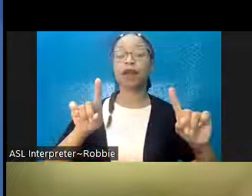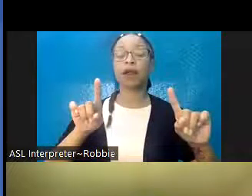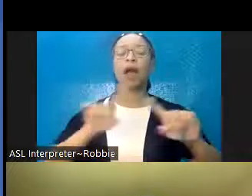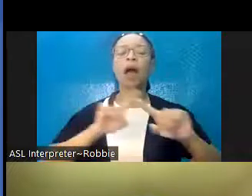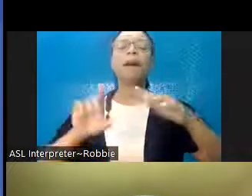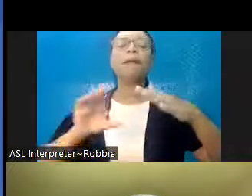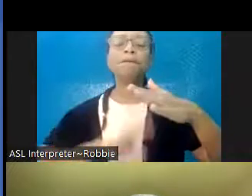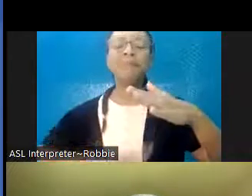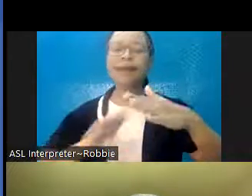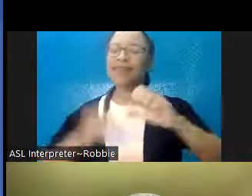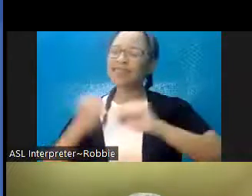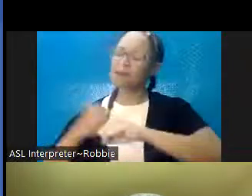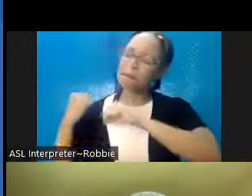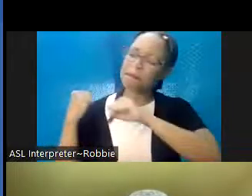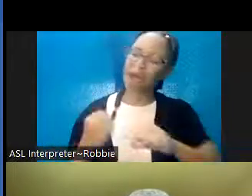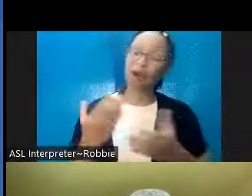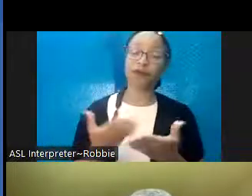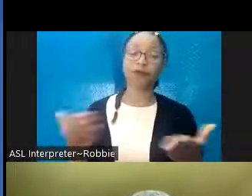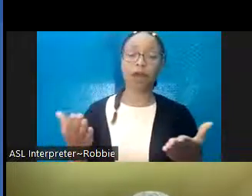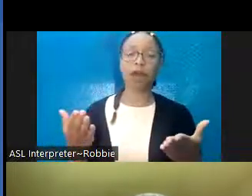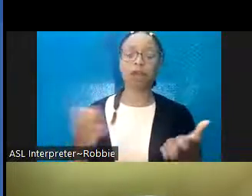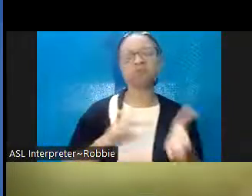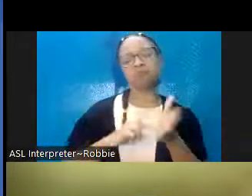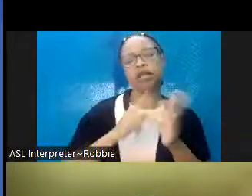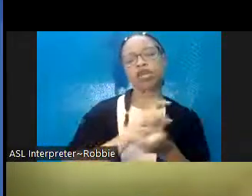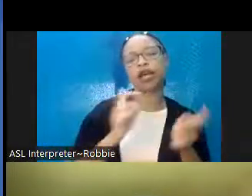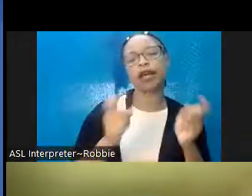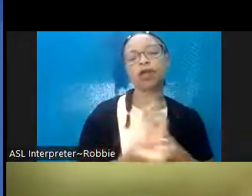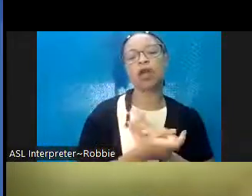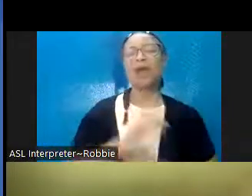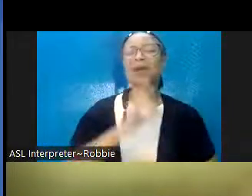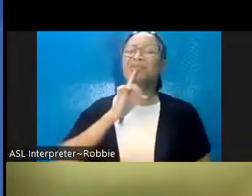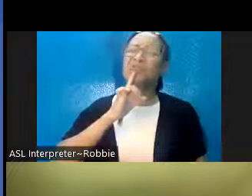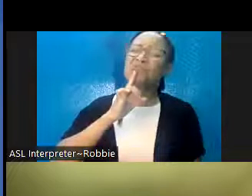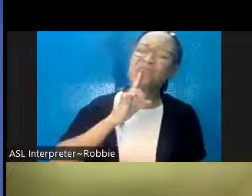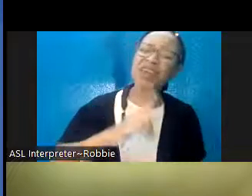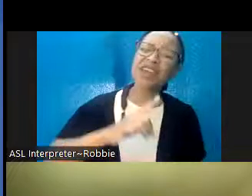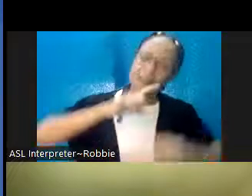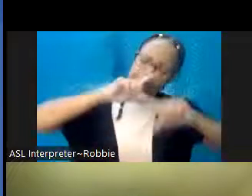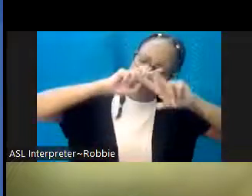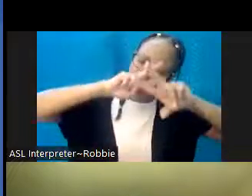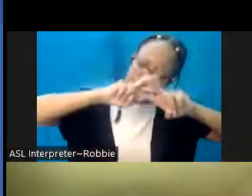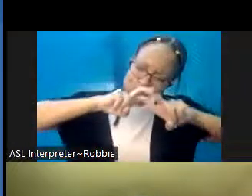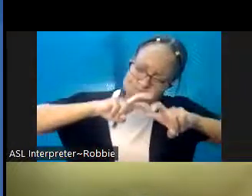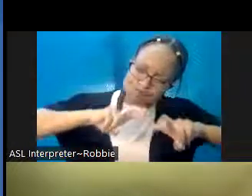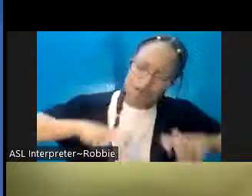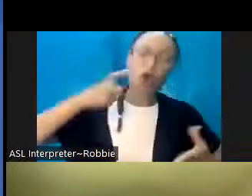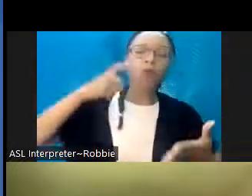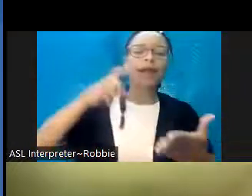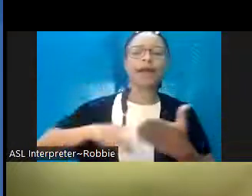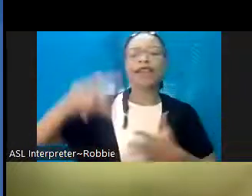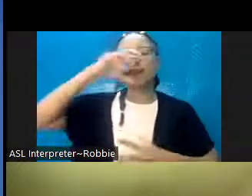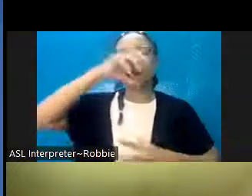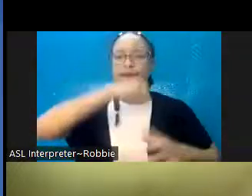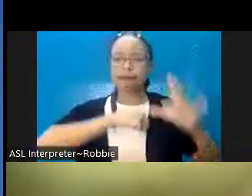the most powerful thing in terms of change is to really get underneath, to recognize what are the assumptions,